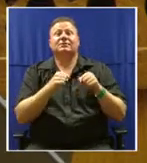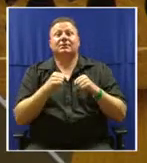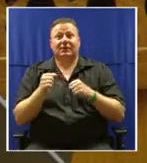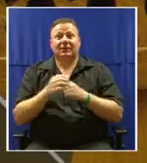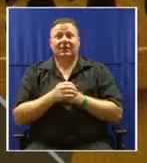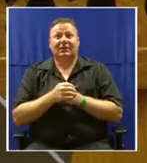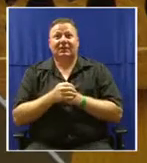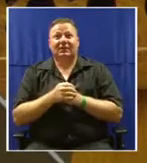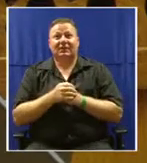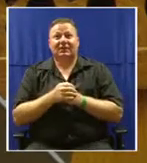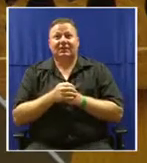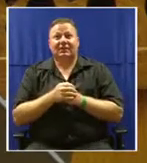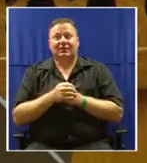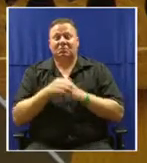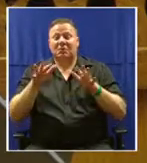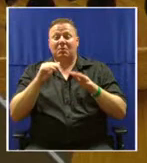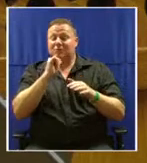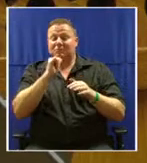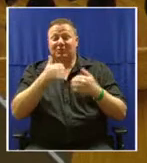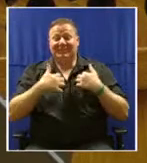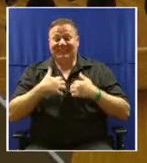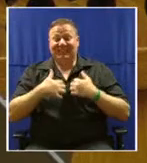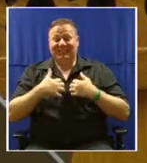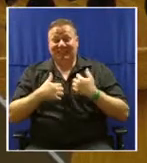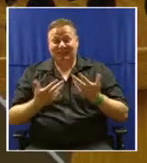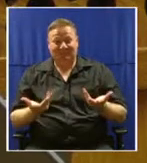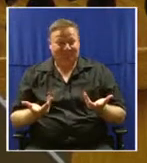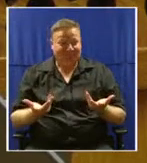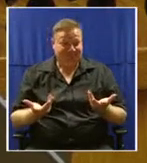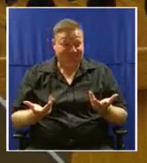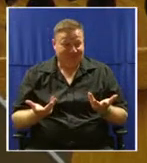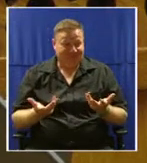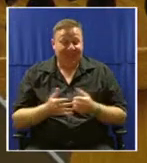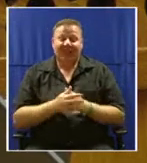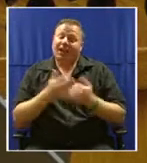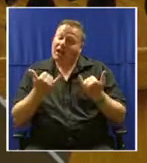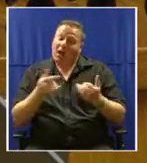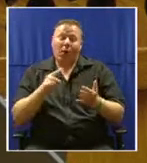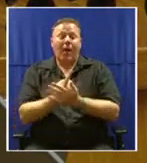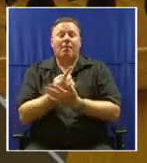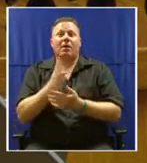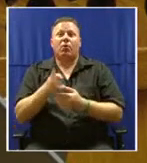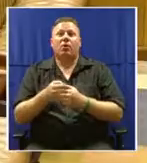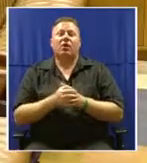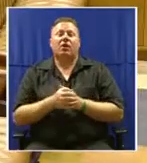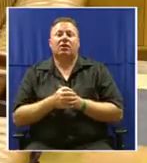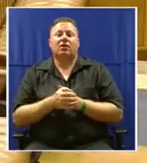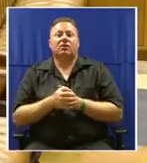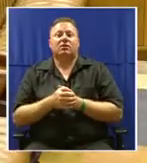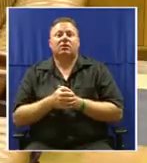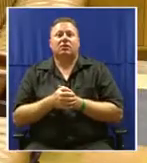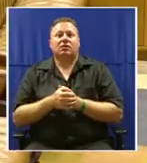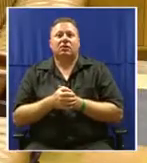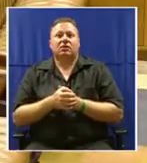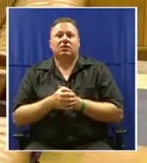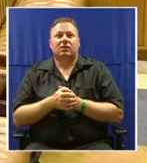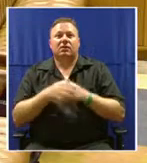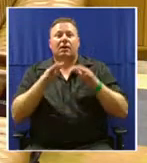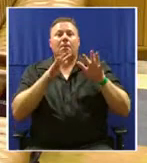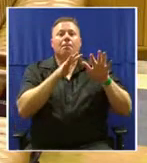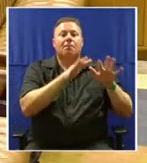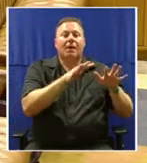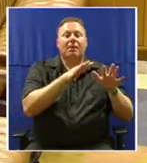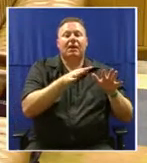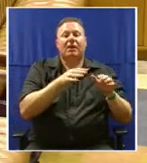Well, you don't seem to be very excited about this. It's now going to happen. This will regulate public and